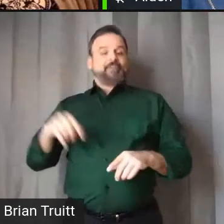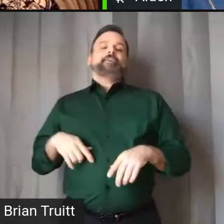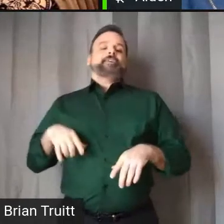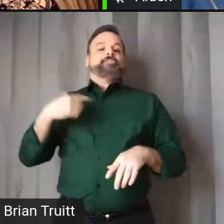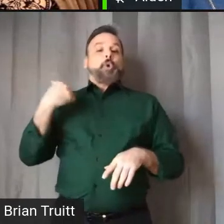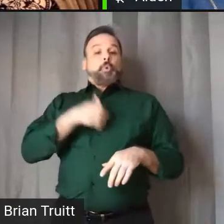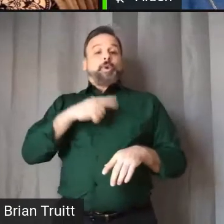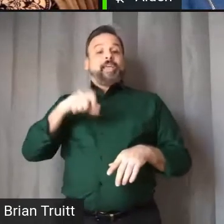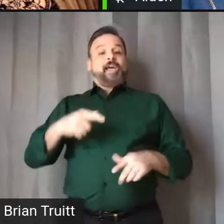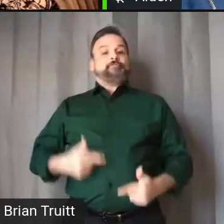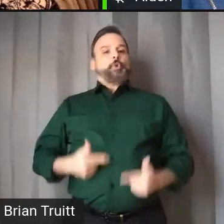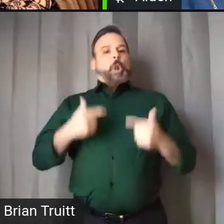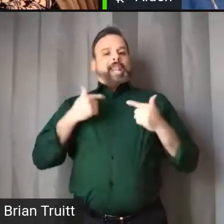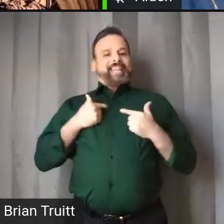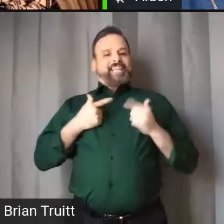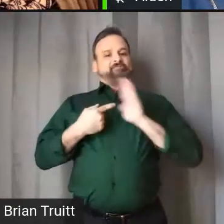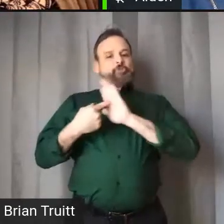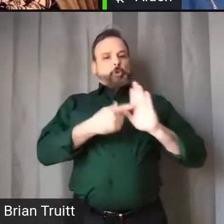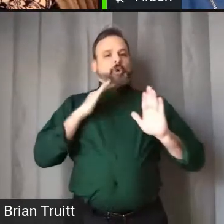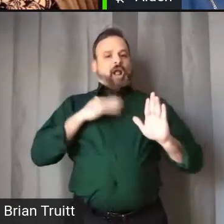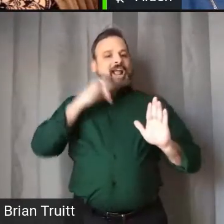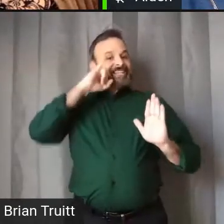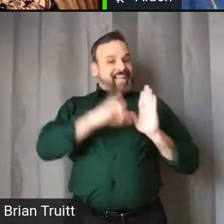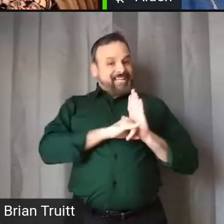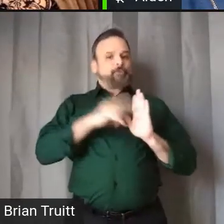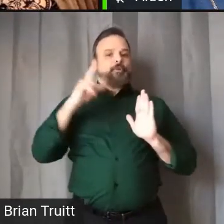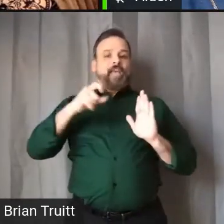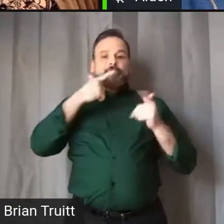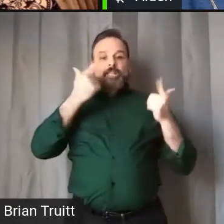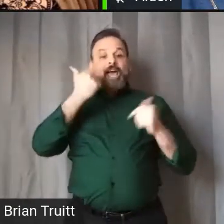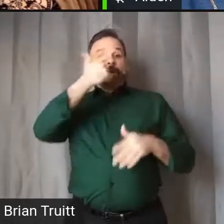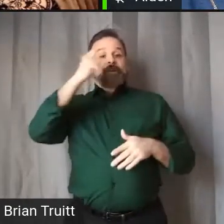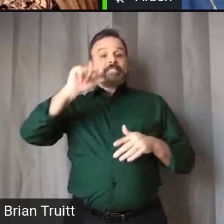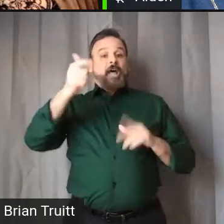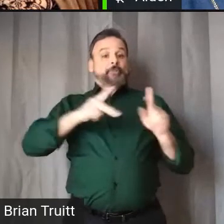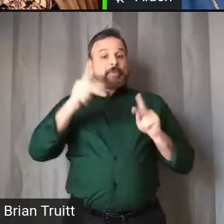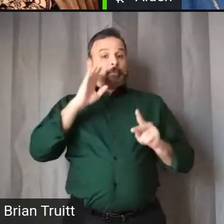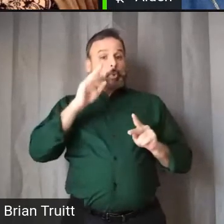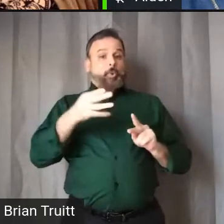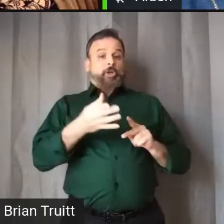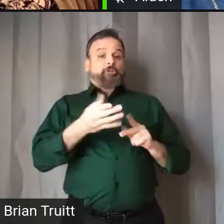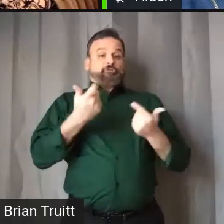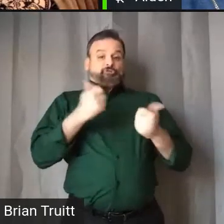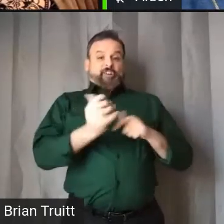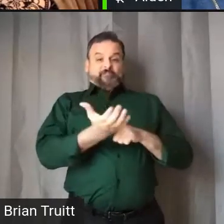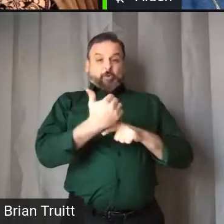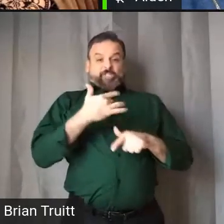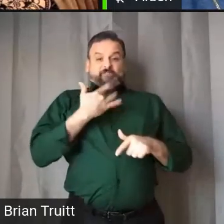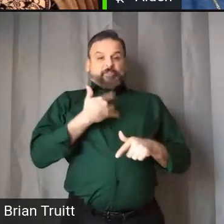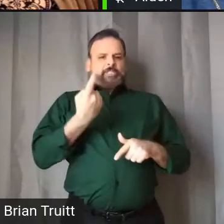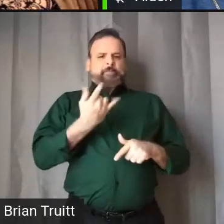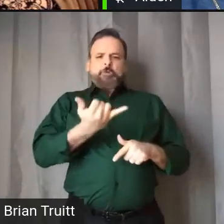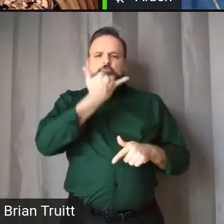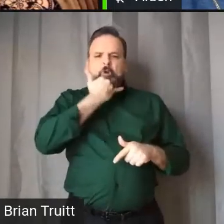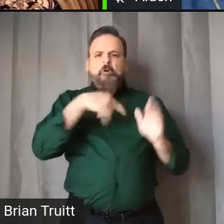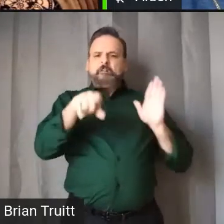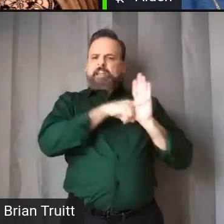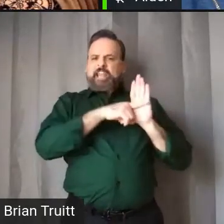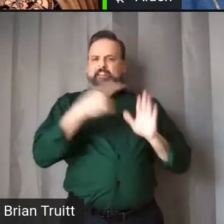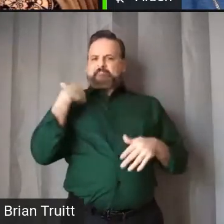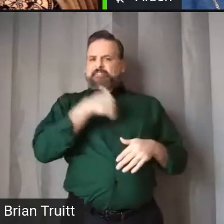our identities and we have to laugh about them because other people are going to try to make us feel like there's something wrong with them and like there's something wrong with us.